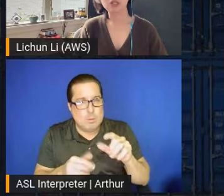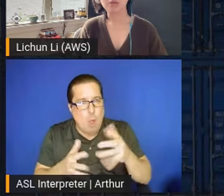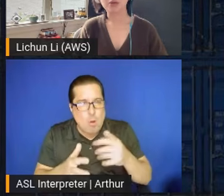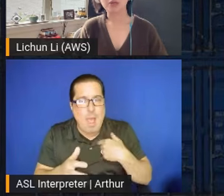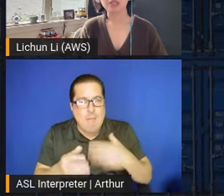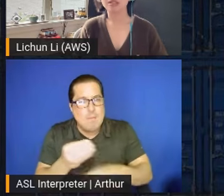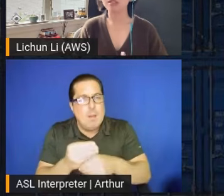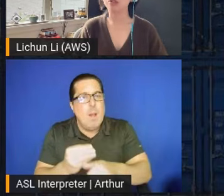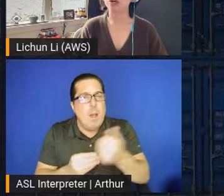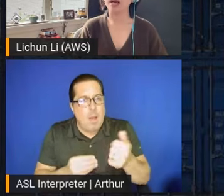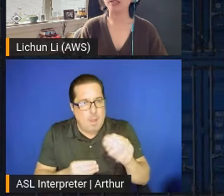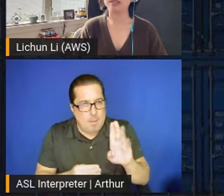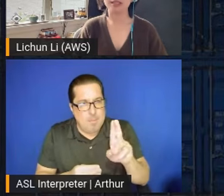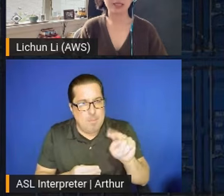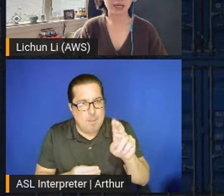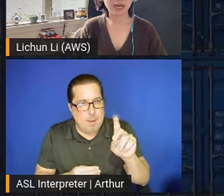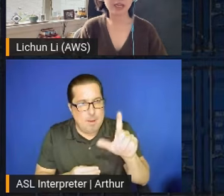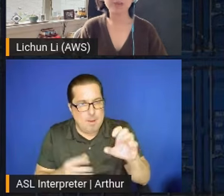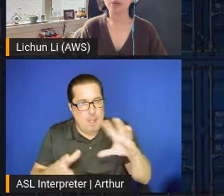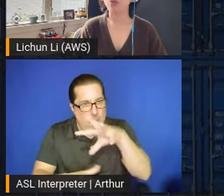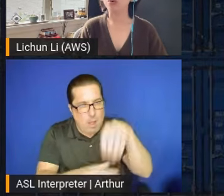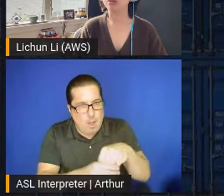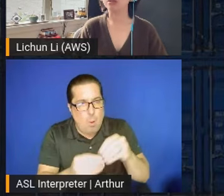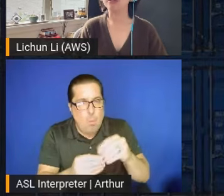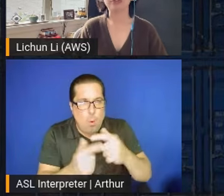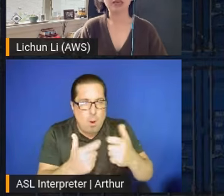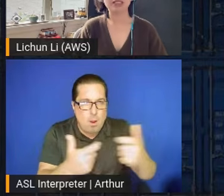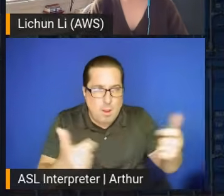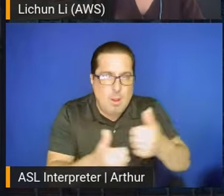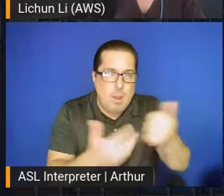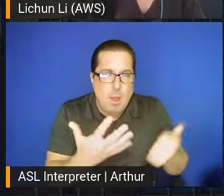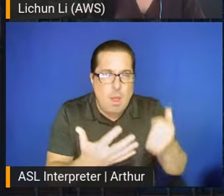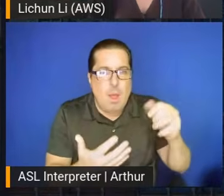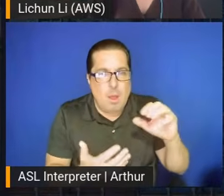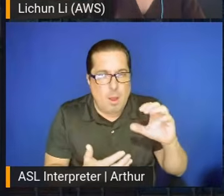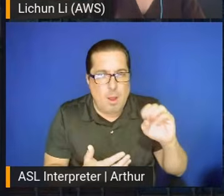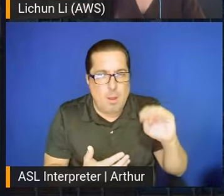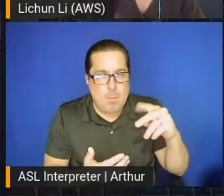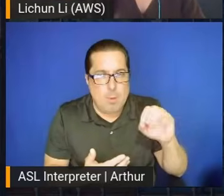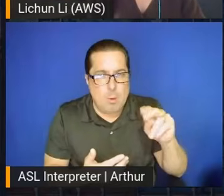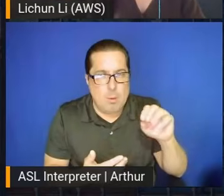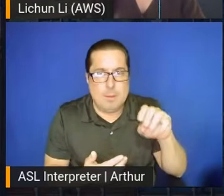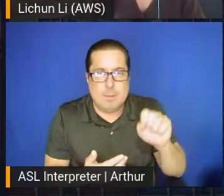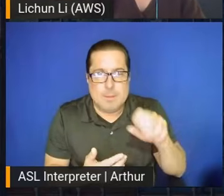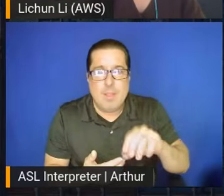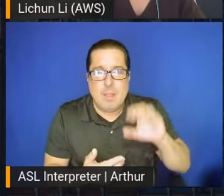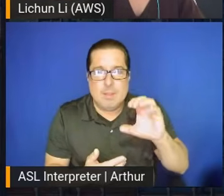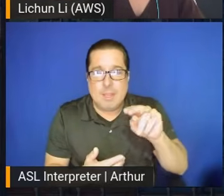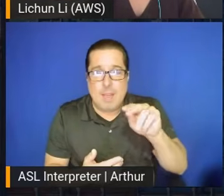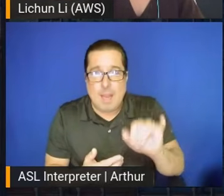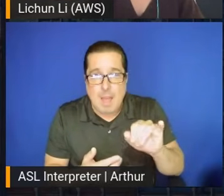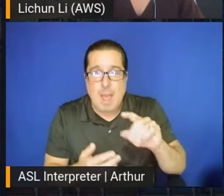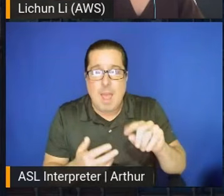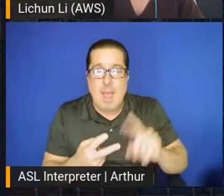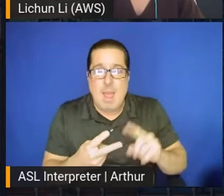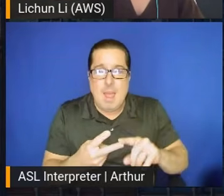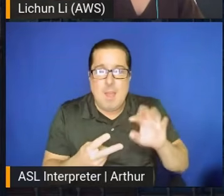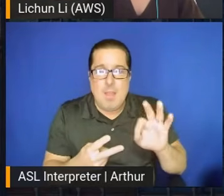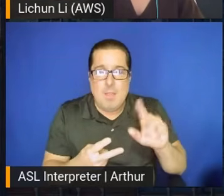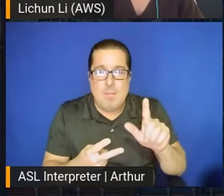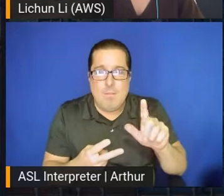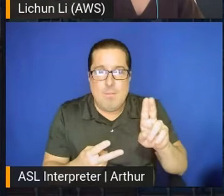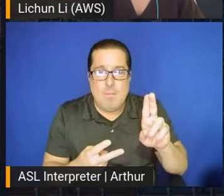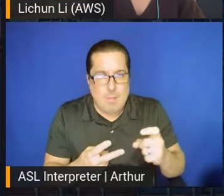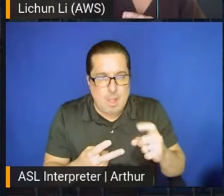couple more components, such as the CNI or the Flux GitOps operator. Since then, we definitely have